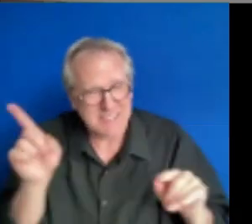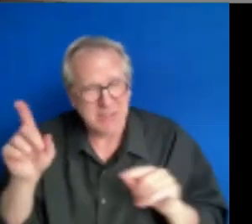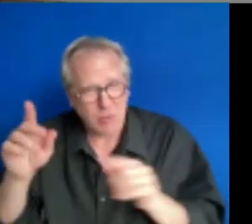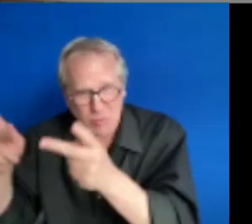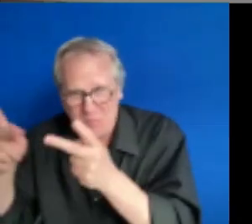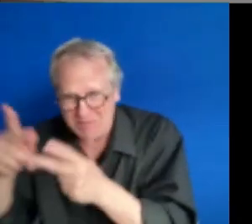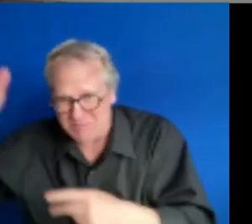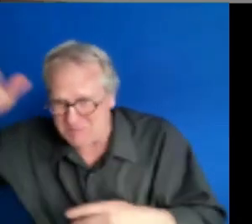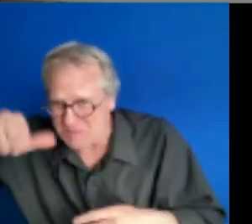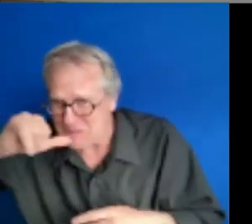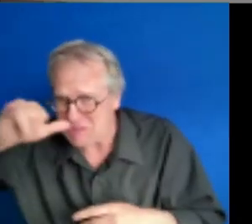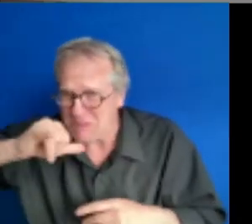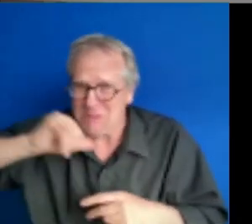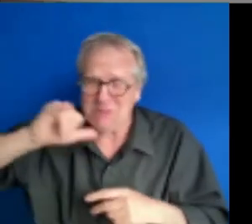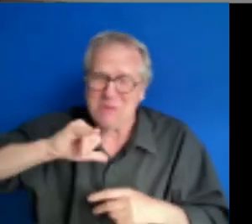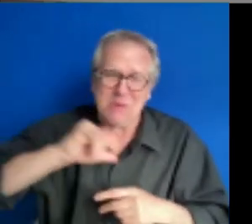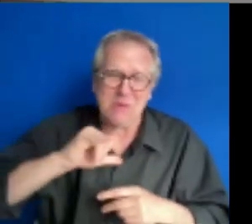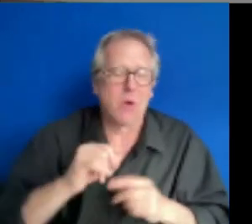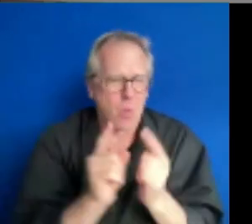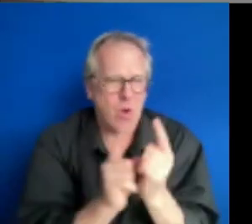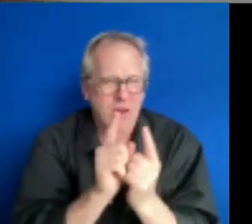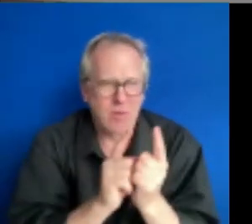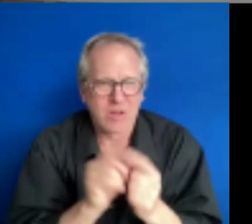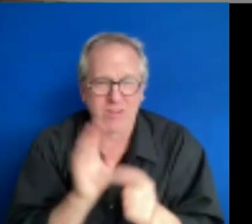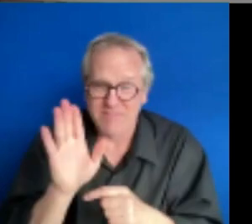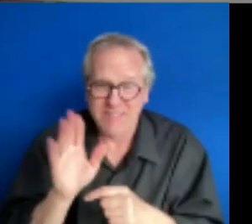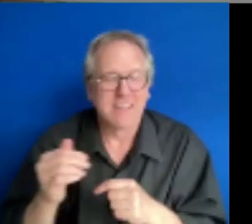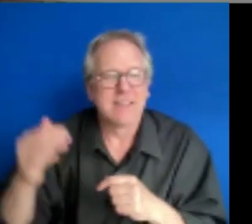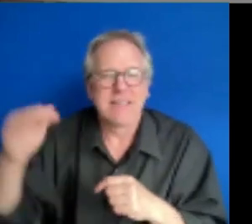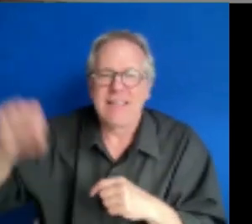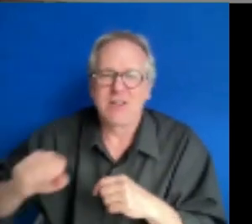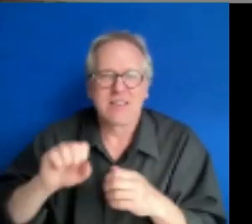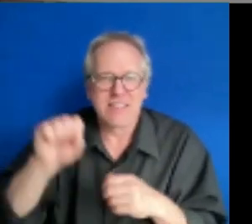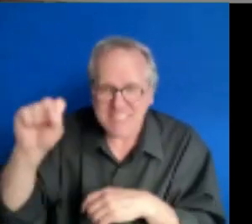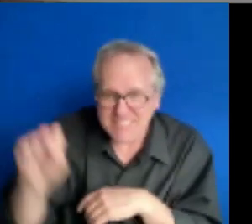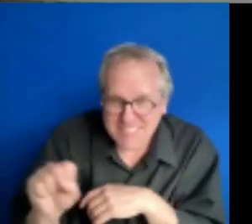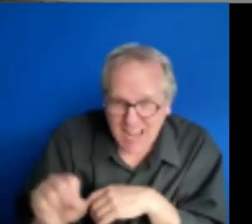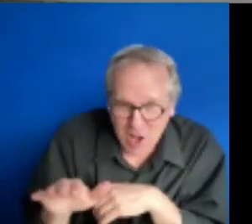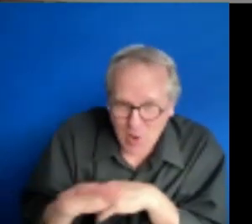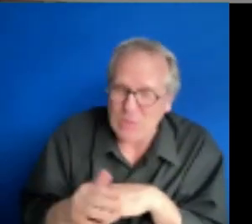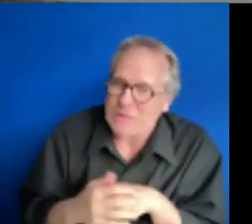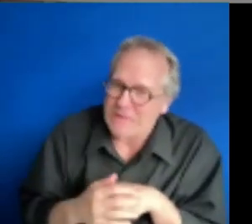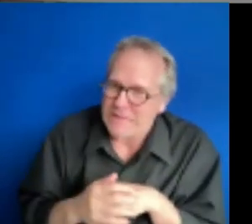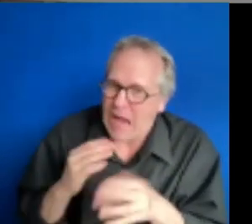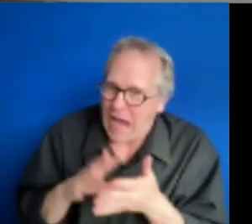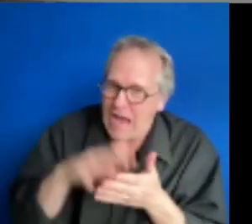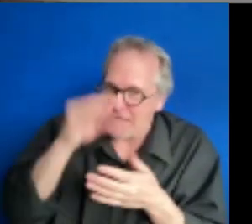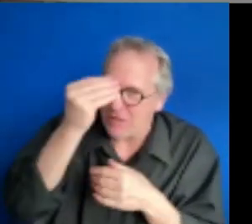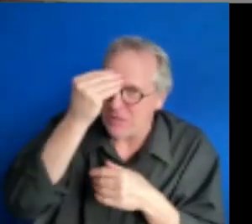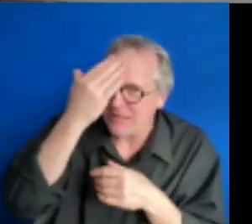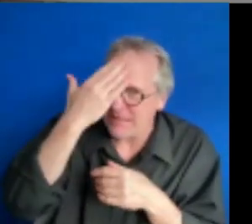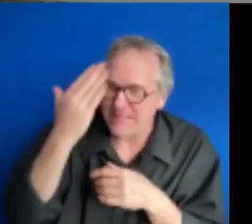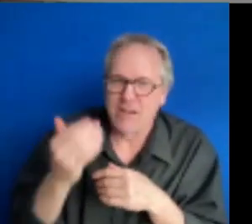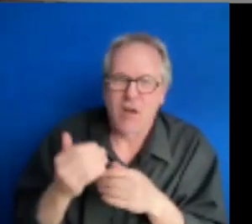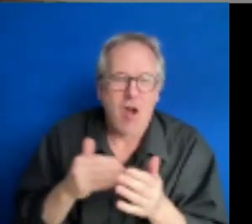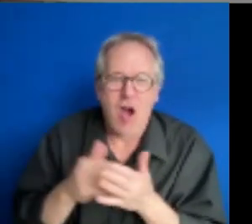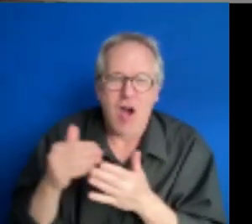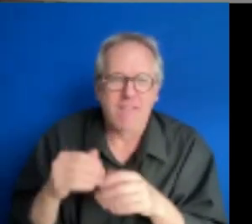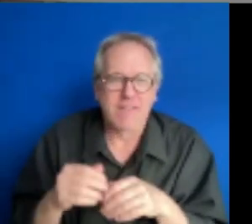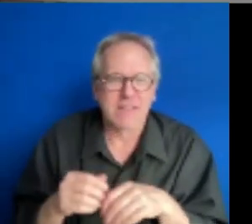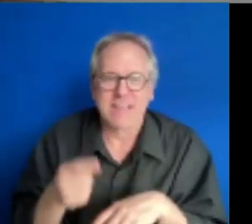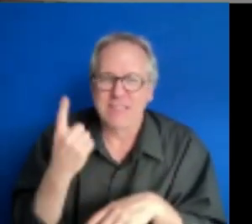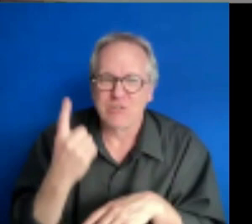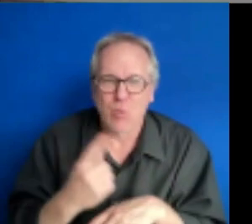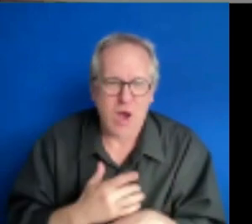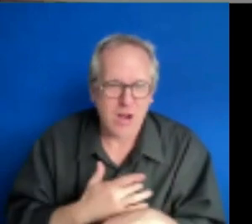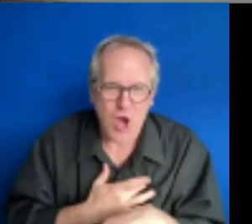from one-on-one. You know, I living in the deep, deep South, I have learned over the years that lots of times it's one heart, one